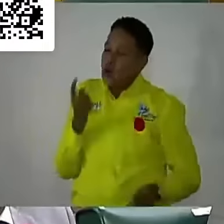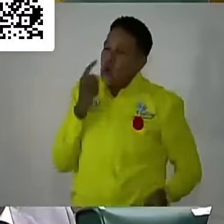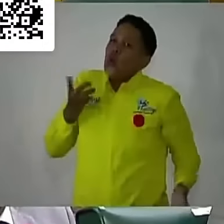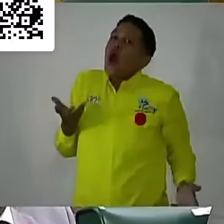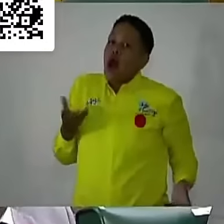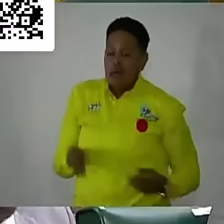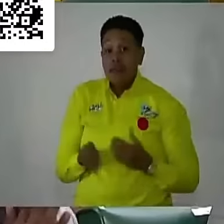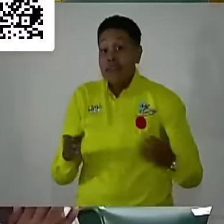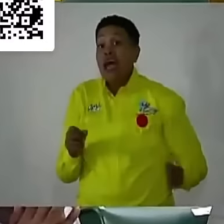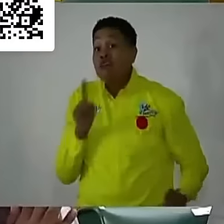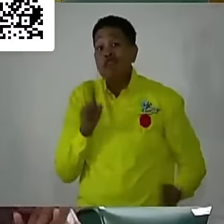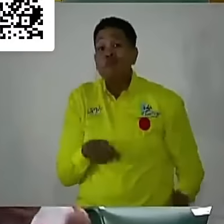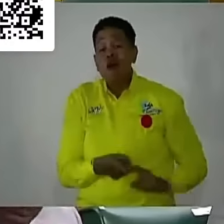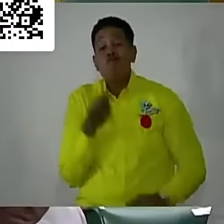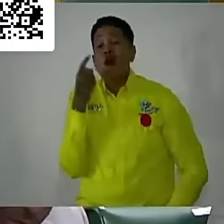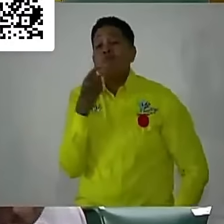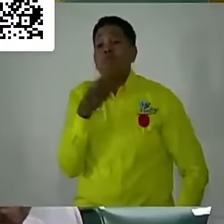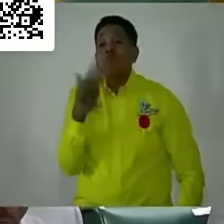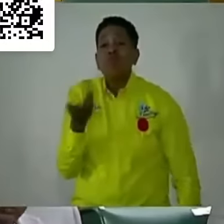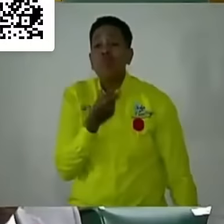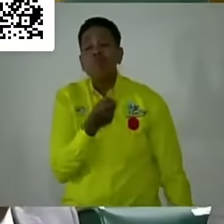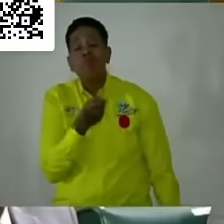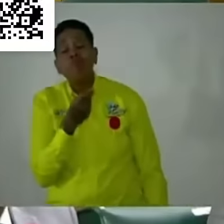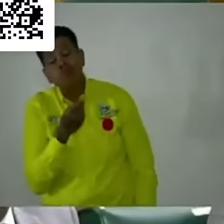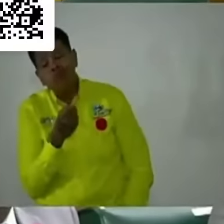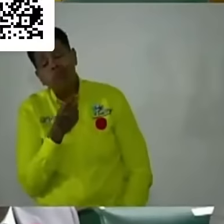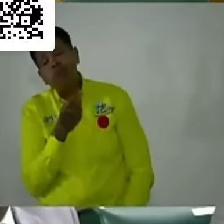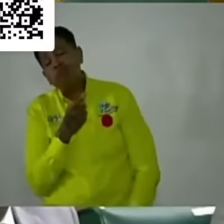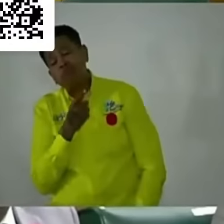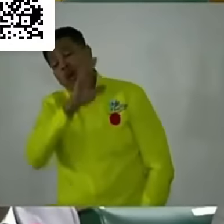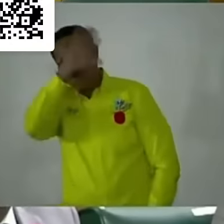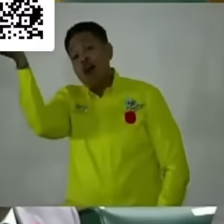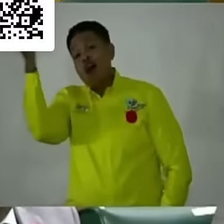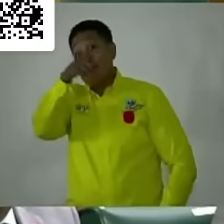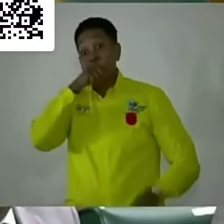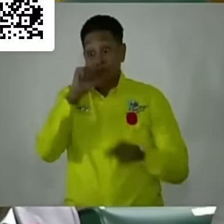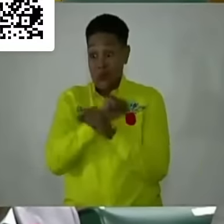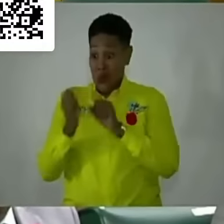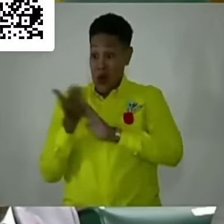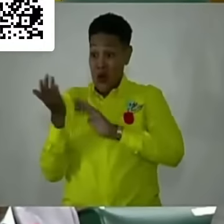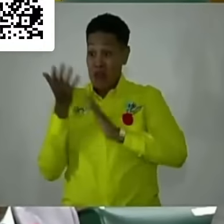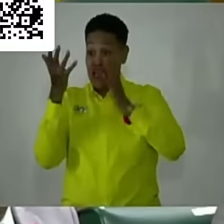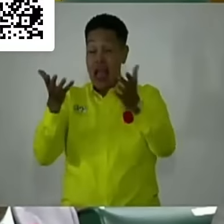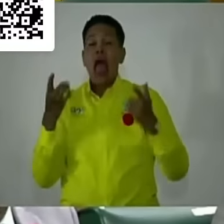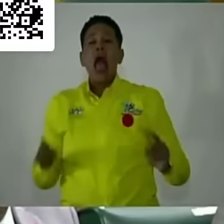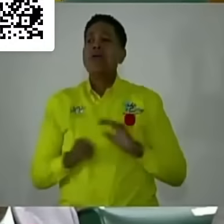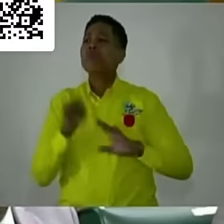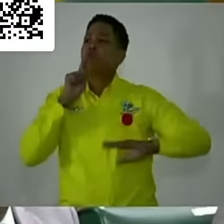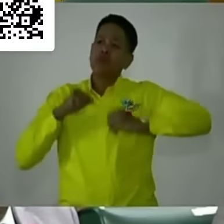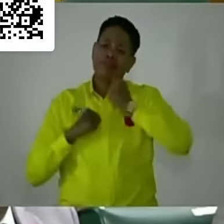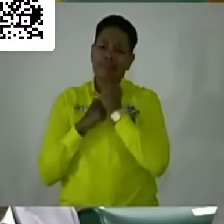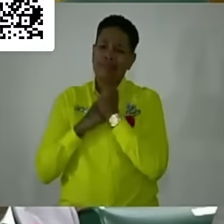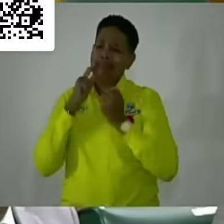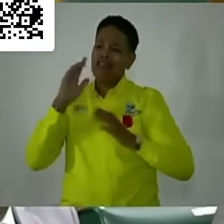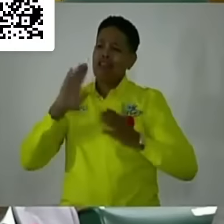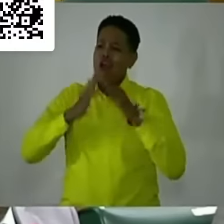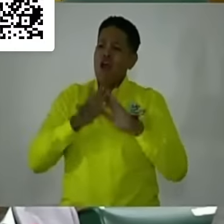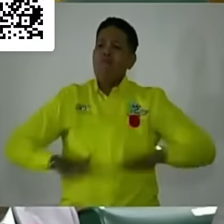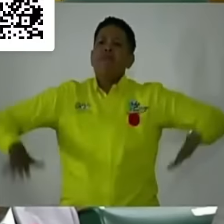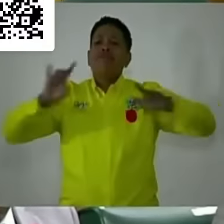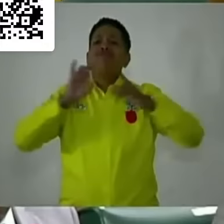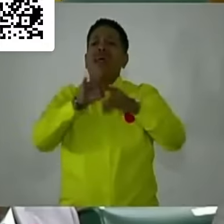response from the companies that are operating to assist the communities in this